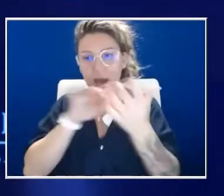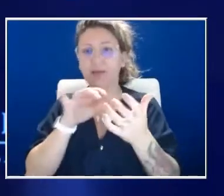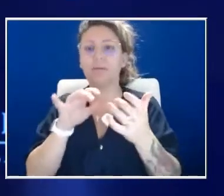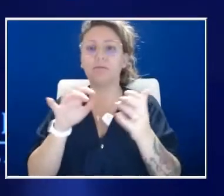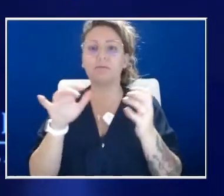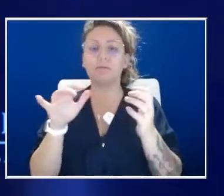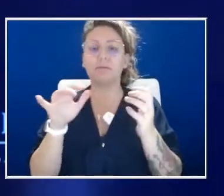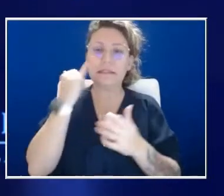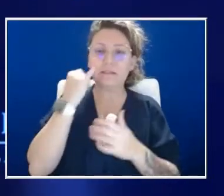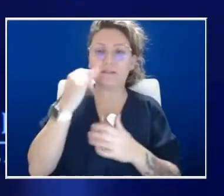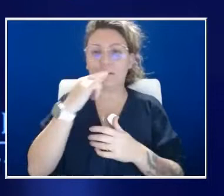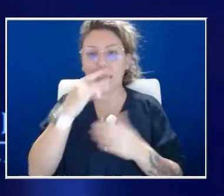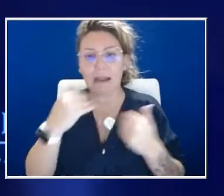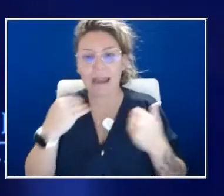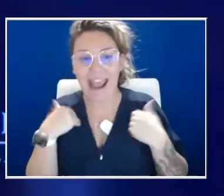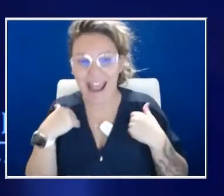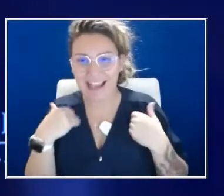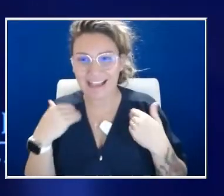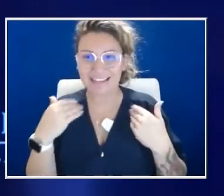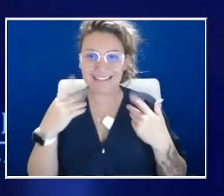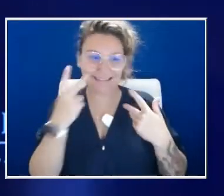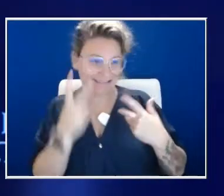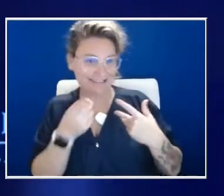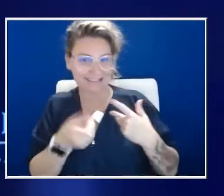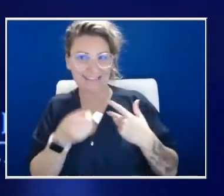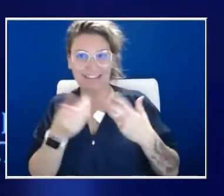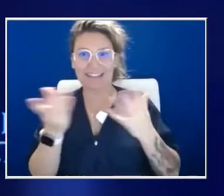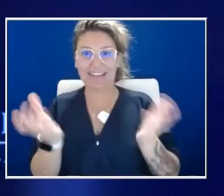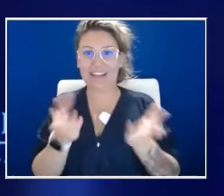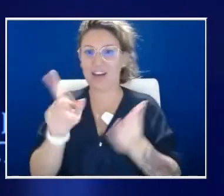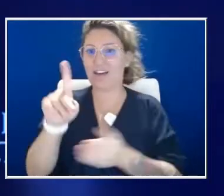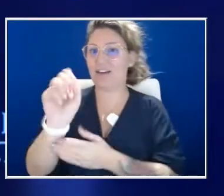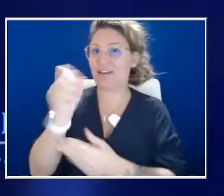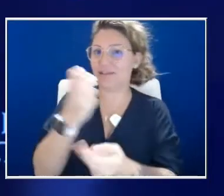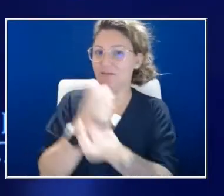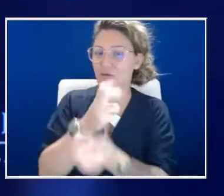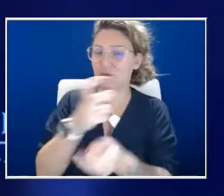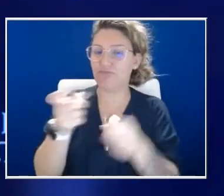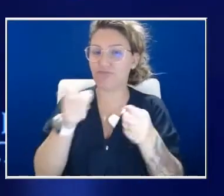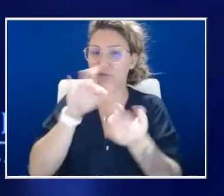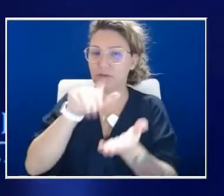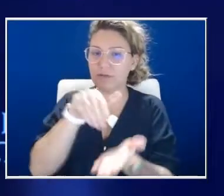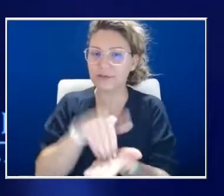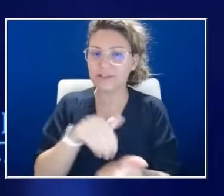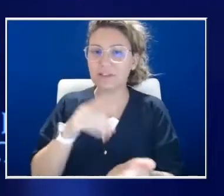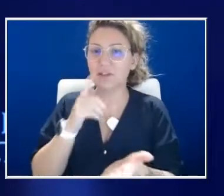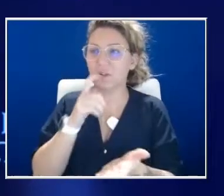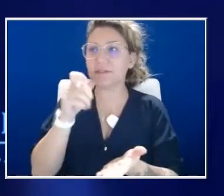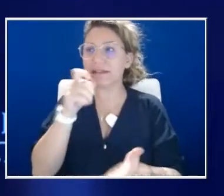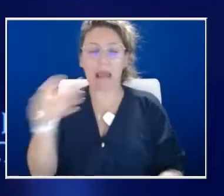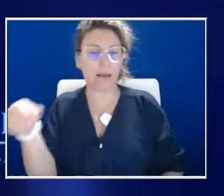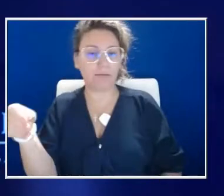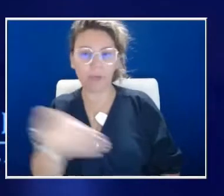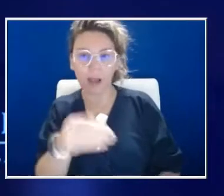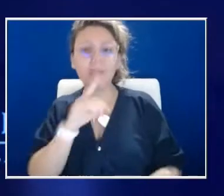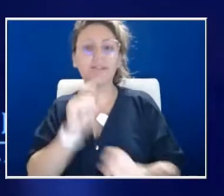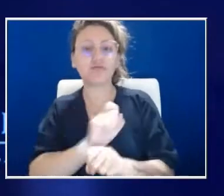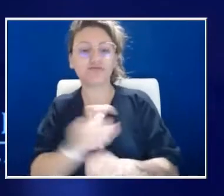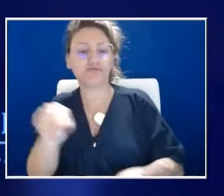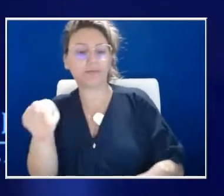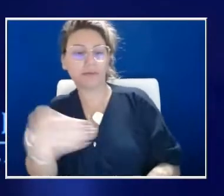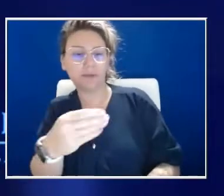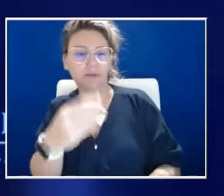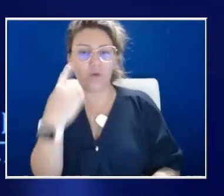seen that happen here at the Kansas Poison Control Center. I can at least say that much. It's not the first incidence of pills looking